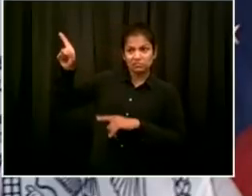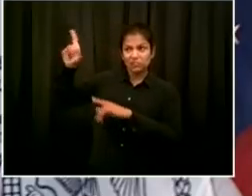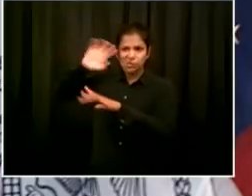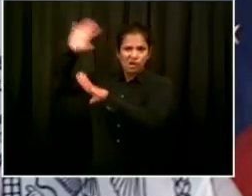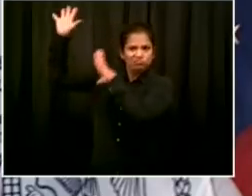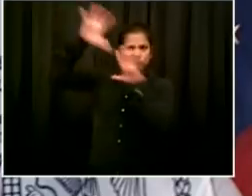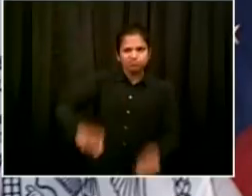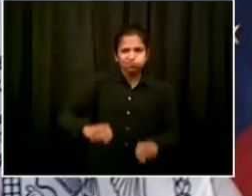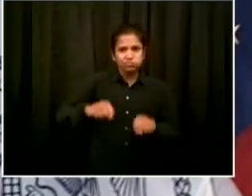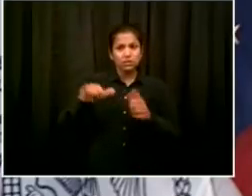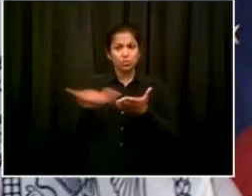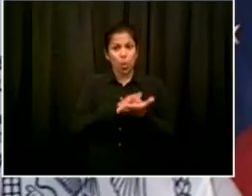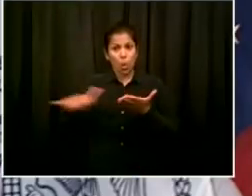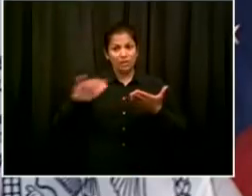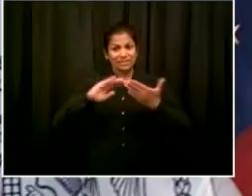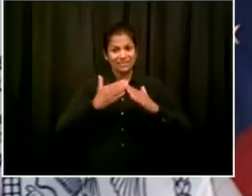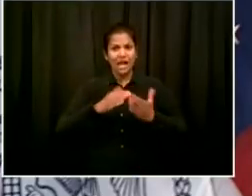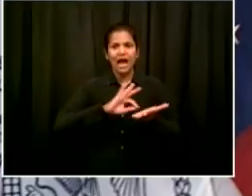and for